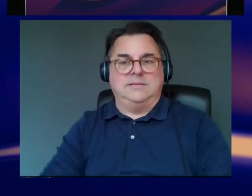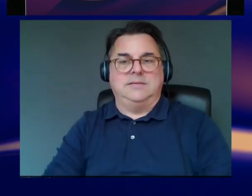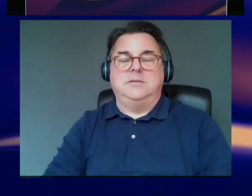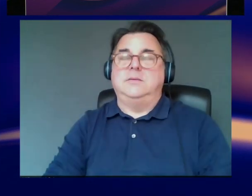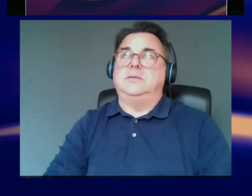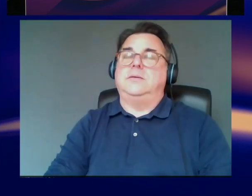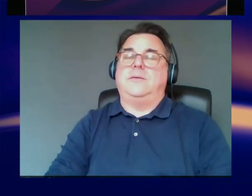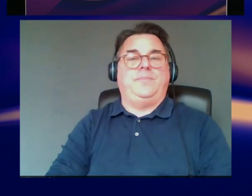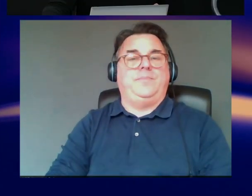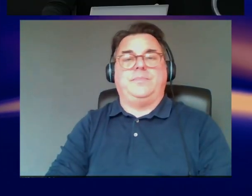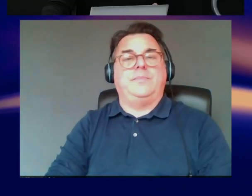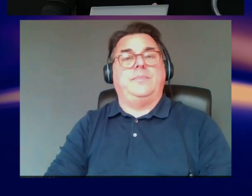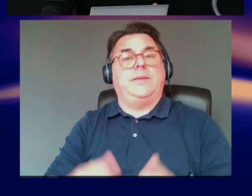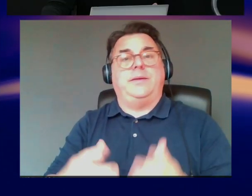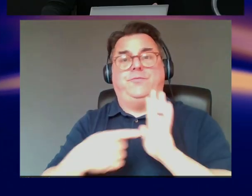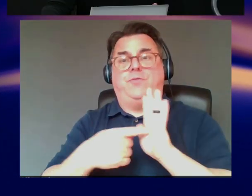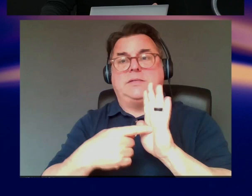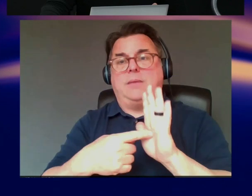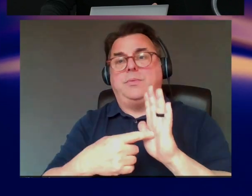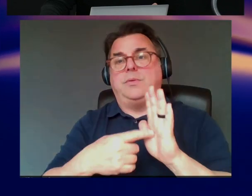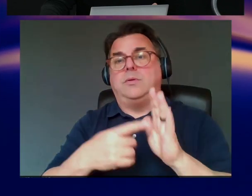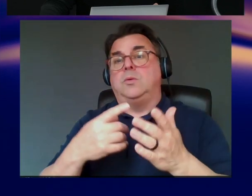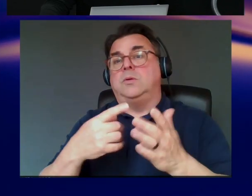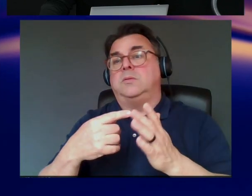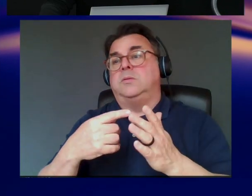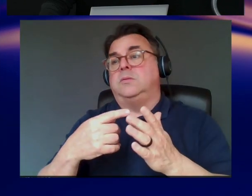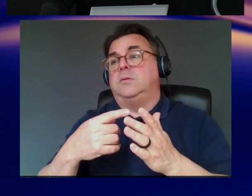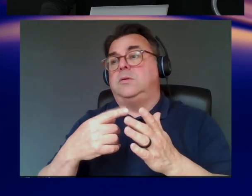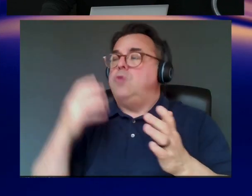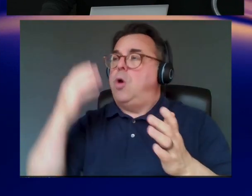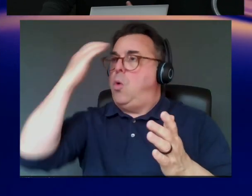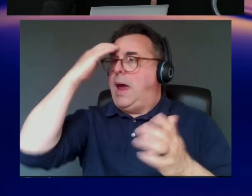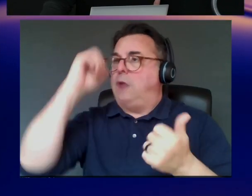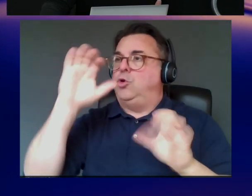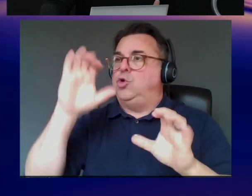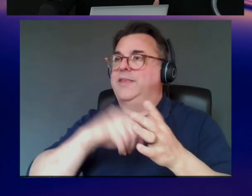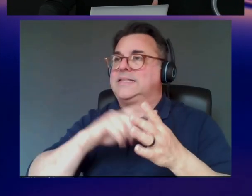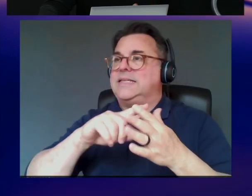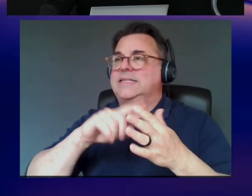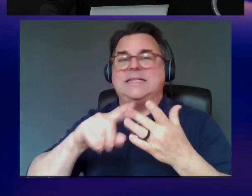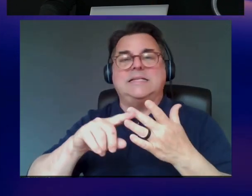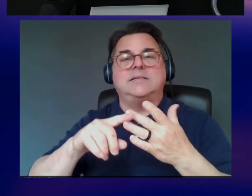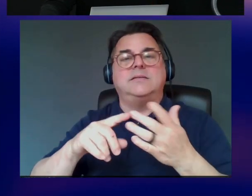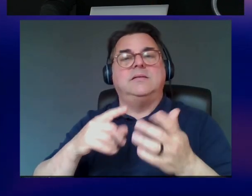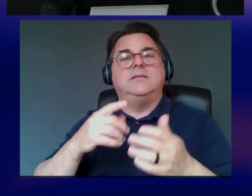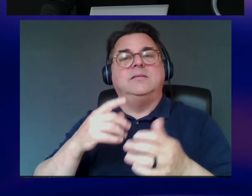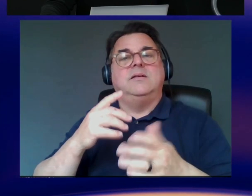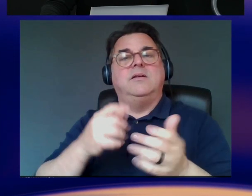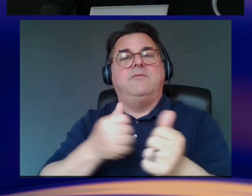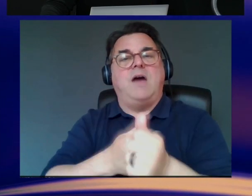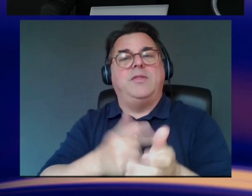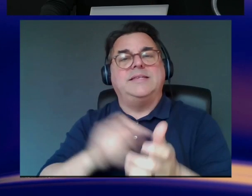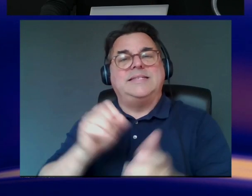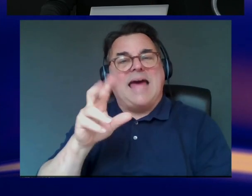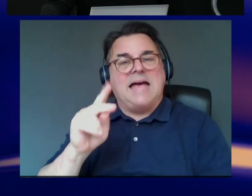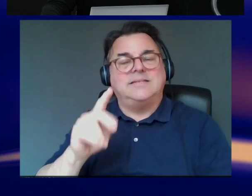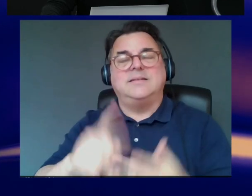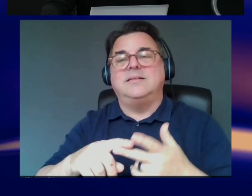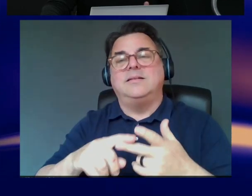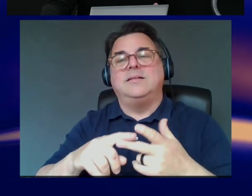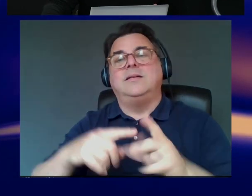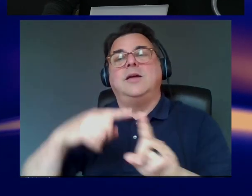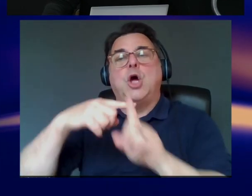So we do have chat moderators. Hopefully they can throw this link in the chat. But if you scroll down toward the bottom, let's see, you